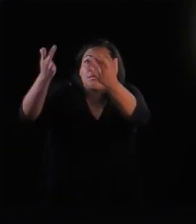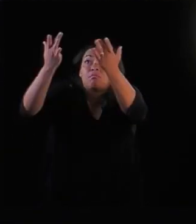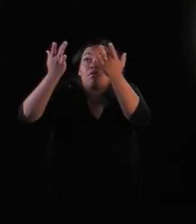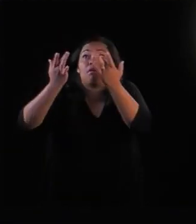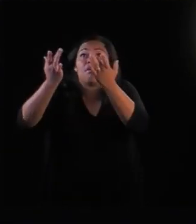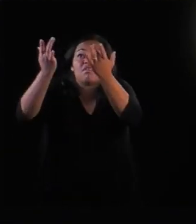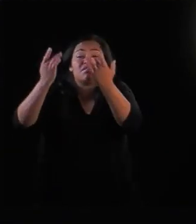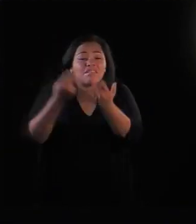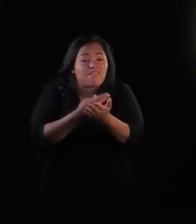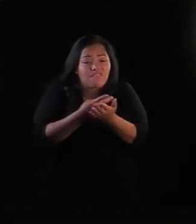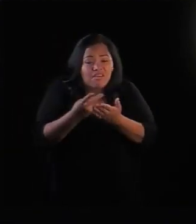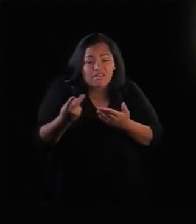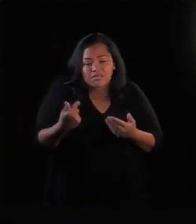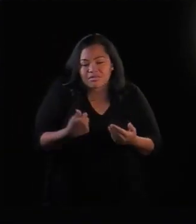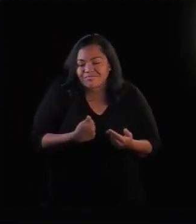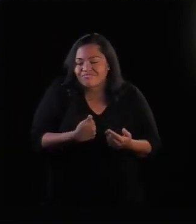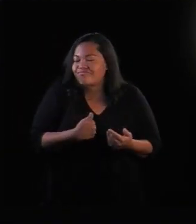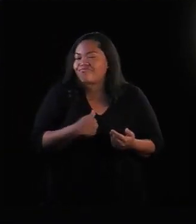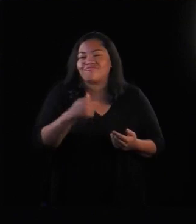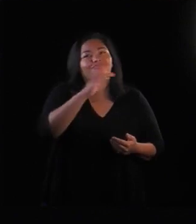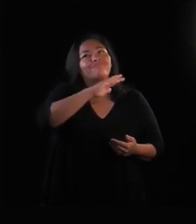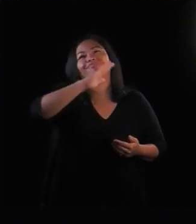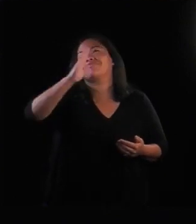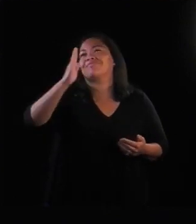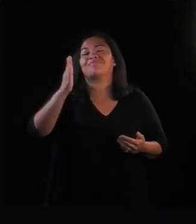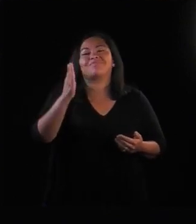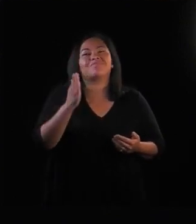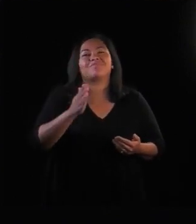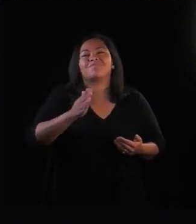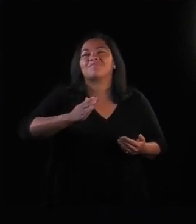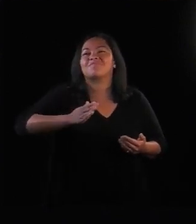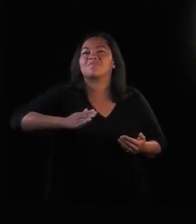Lord. Oh, your mercy never fails me.